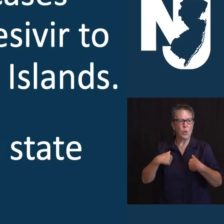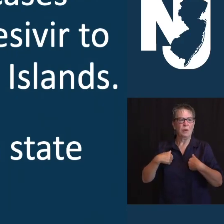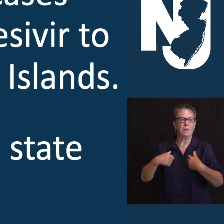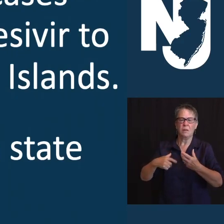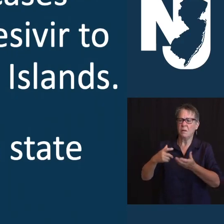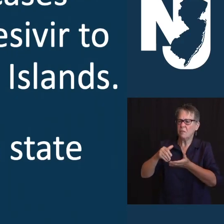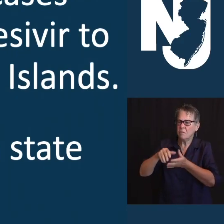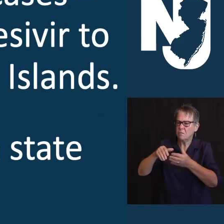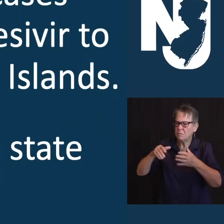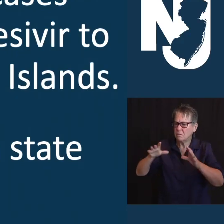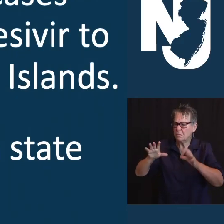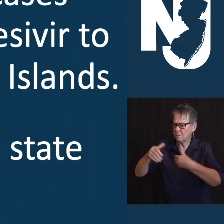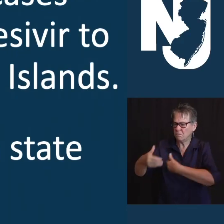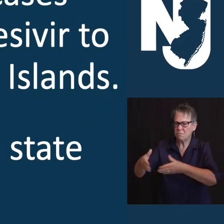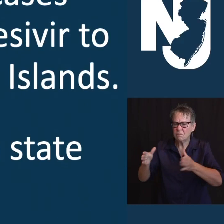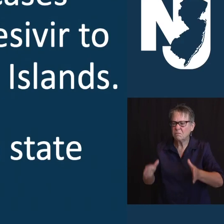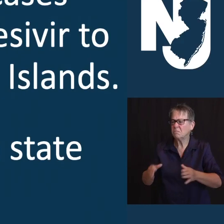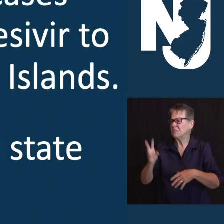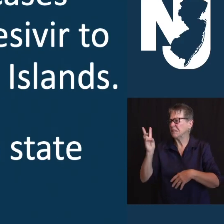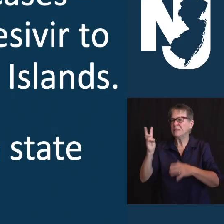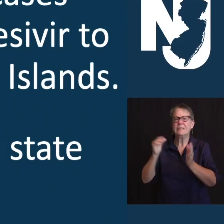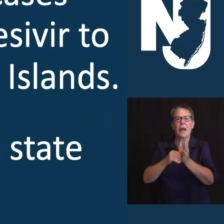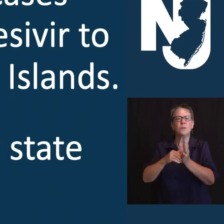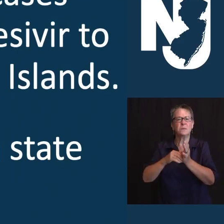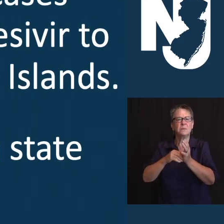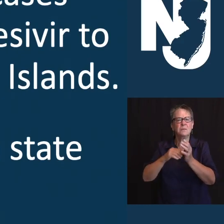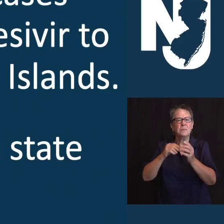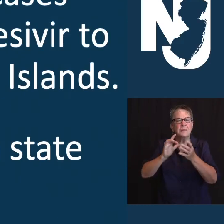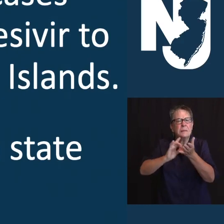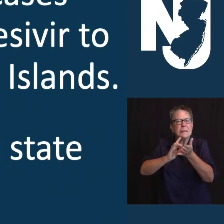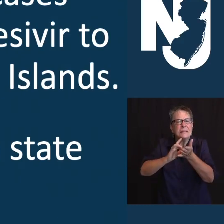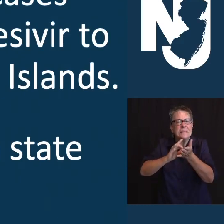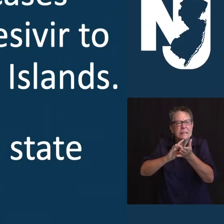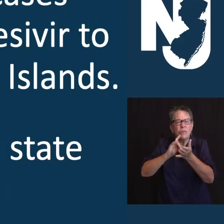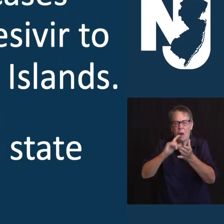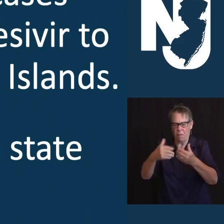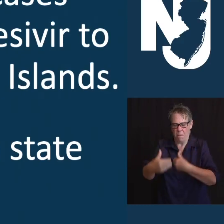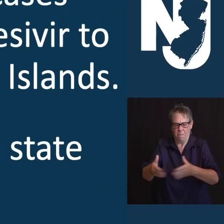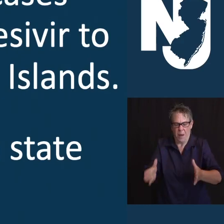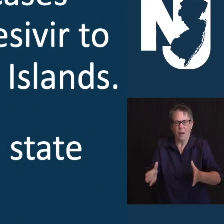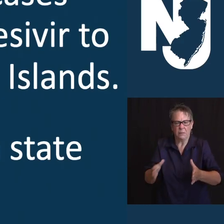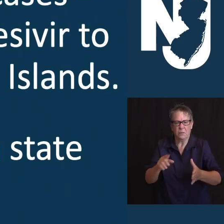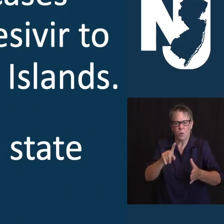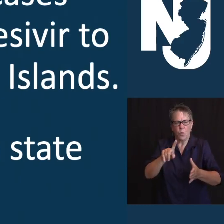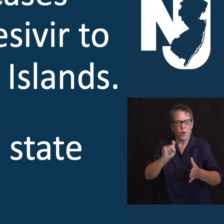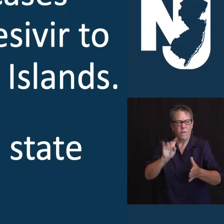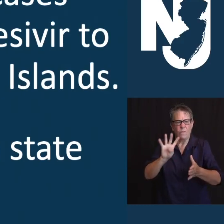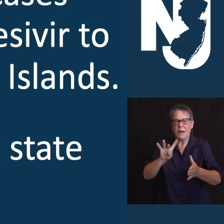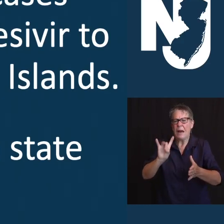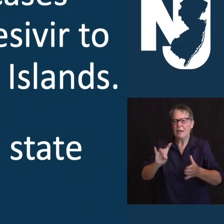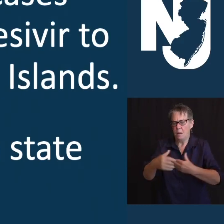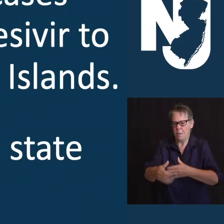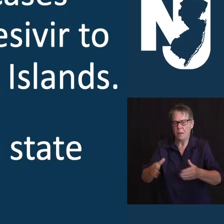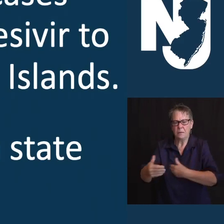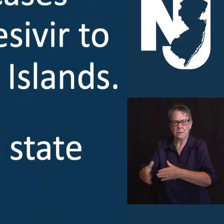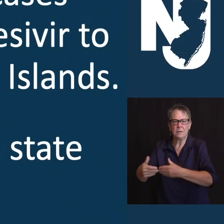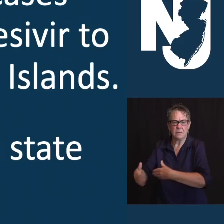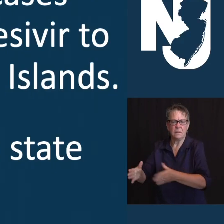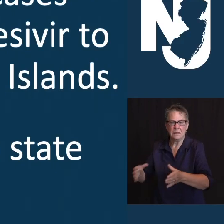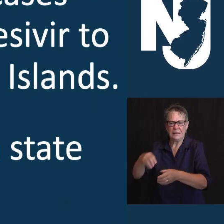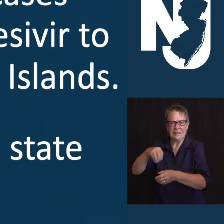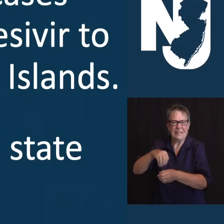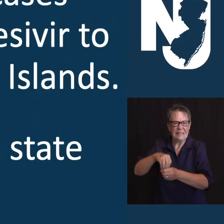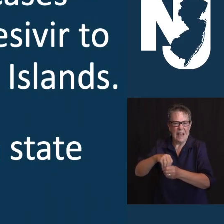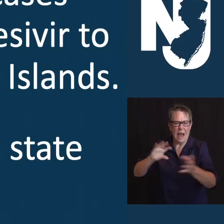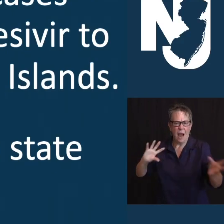6,000 doses to 10 states plus the Virgin Islands. And even with this donation, we will have the